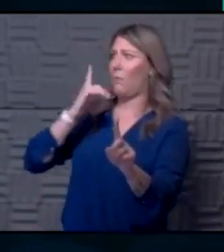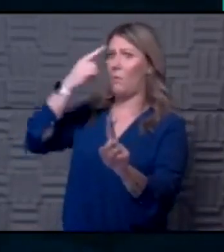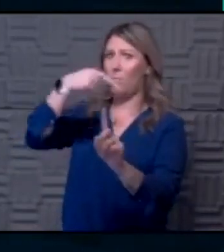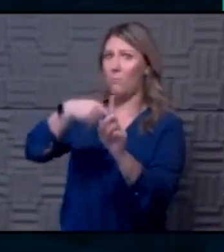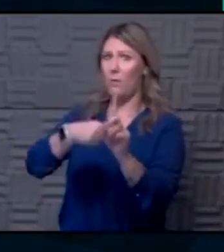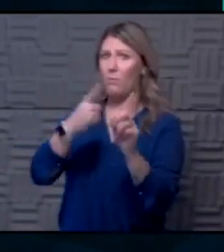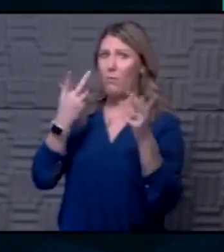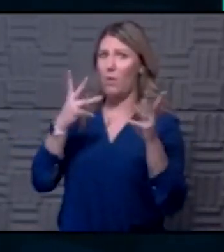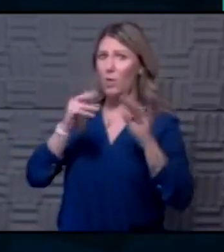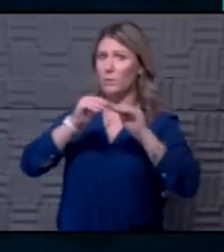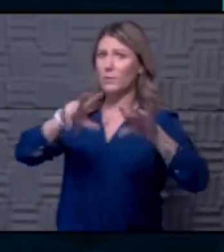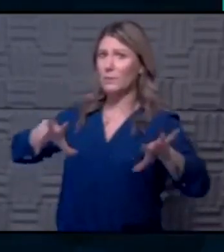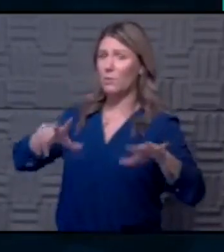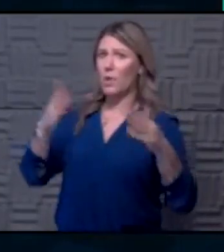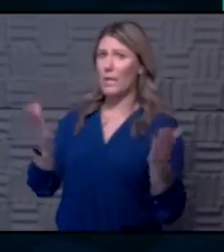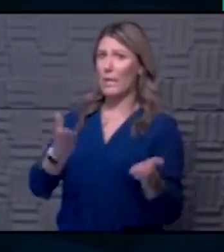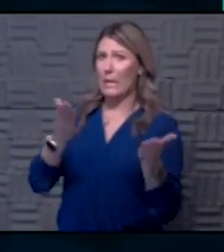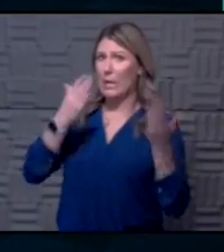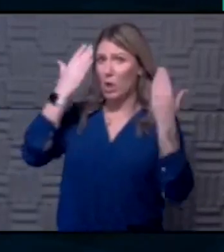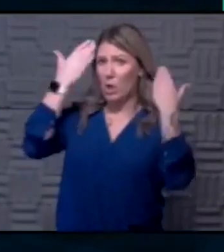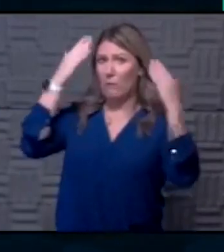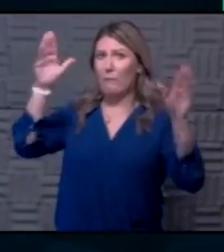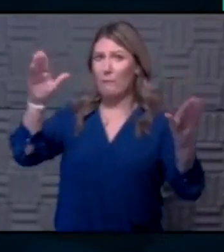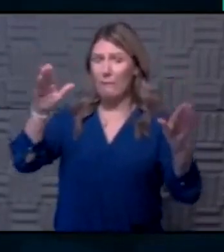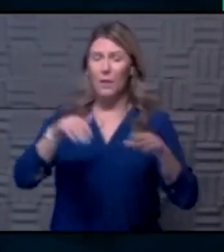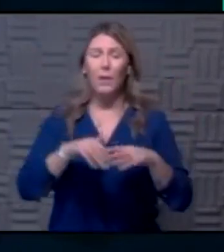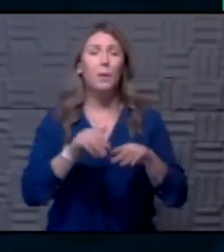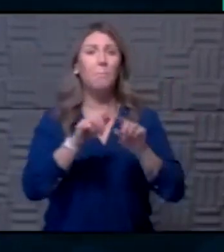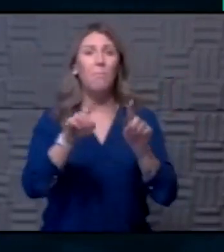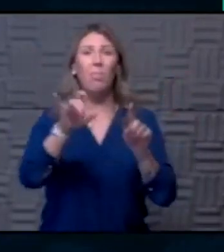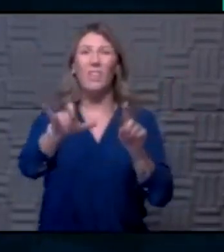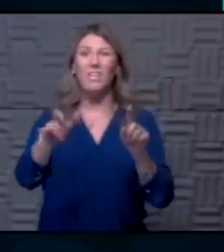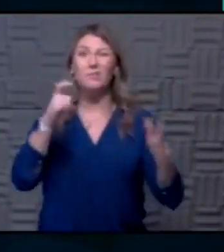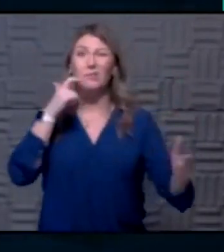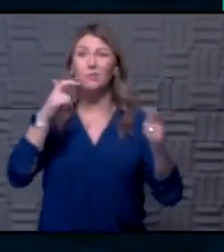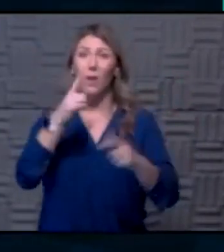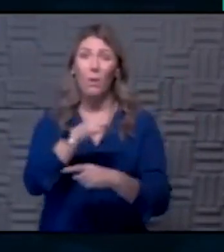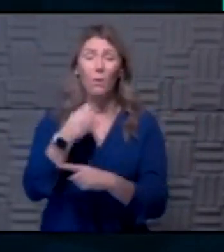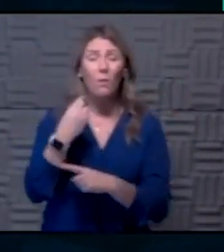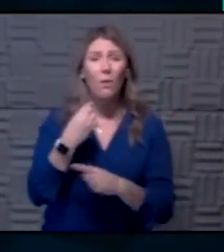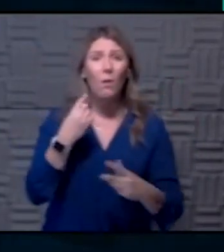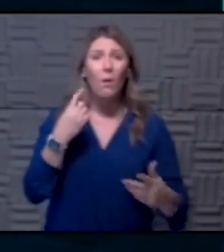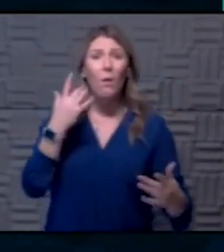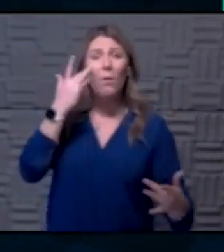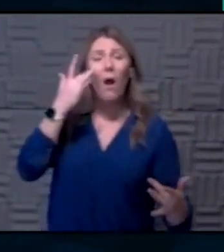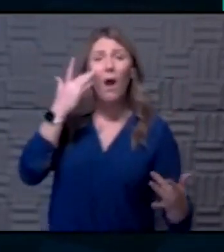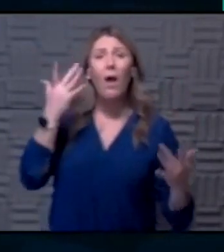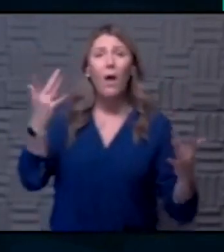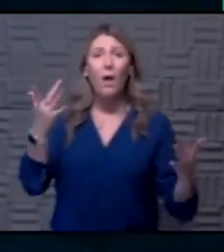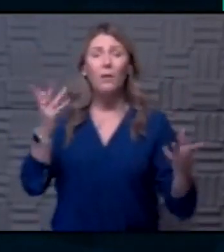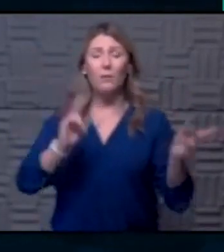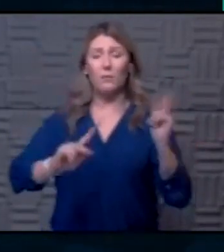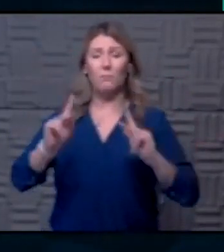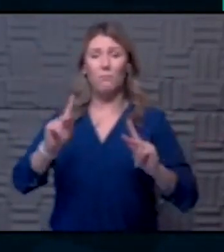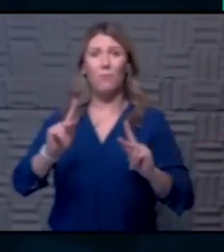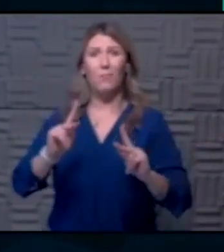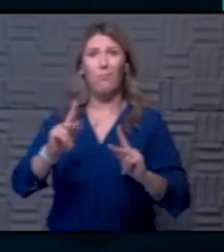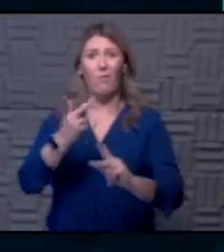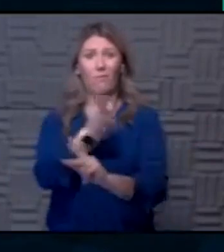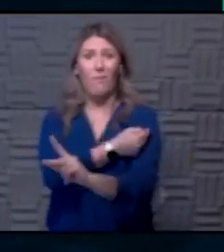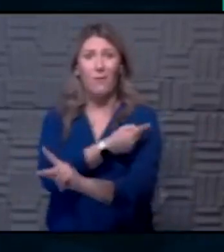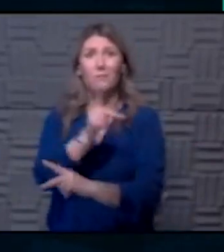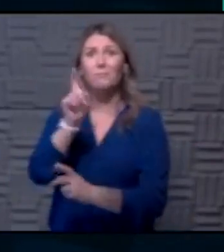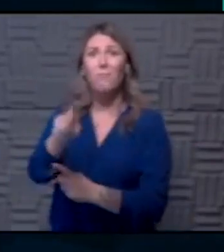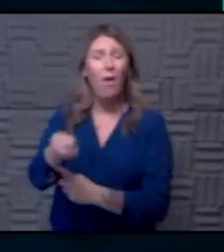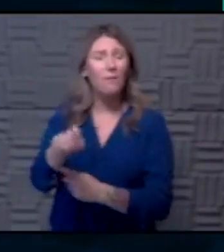spreading here without us knowing. So certainly I think that is the biggest risk, why we want to get people vaccinated as fast